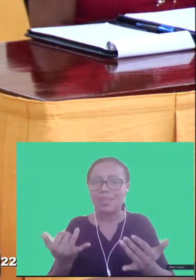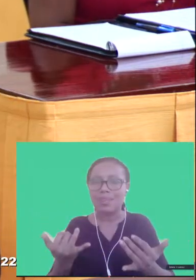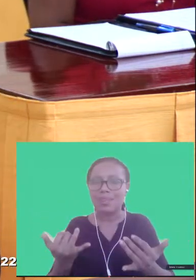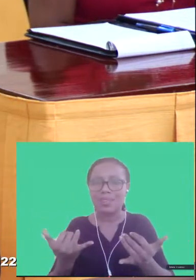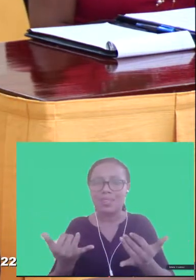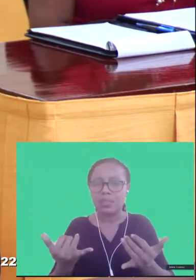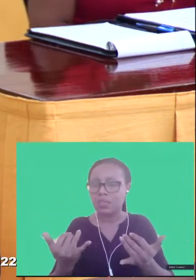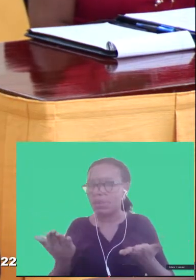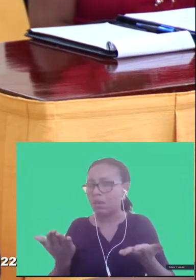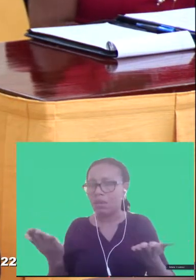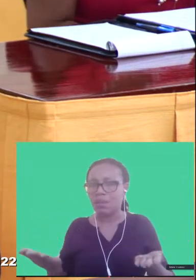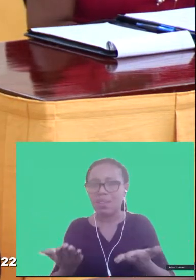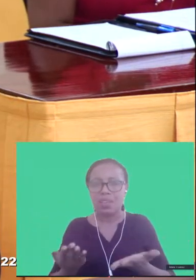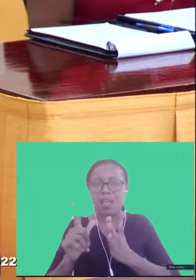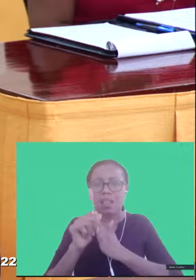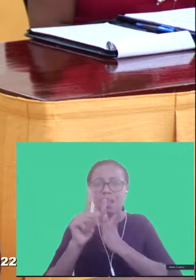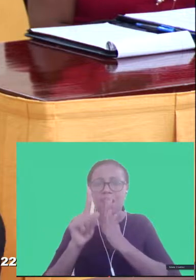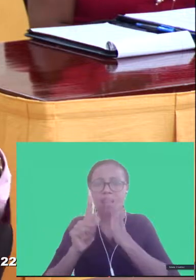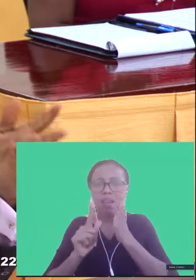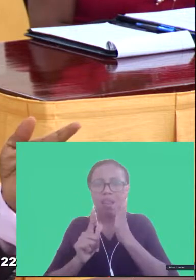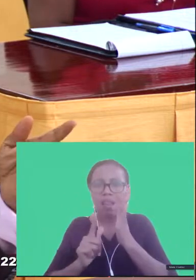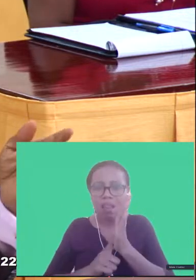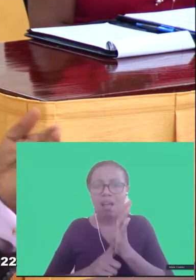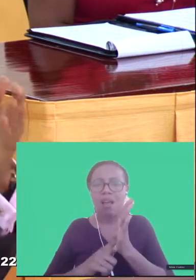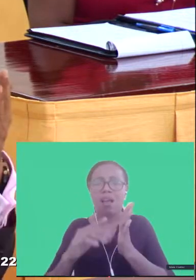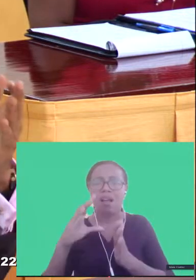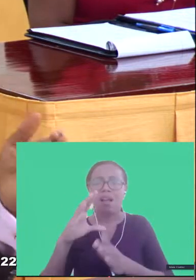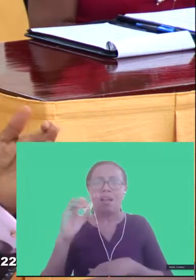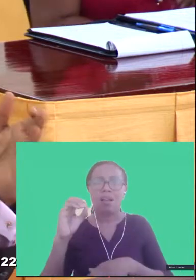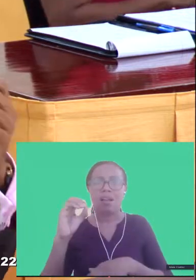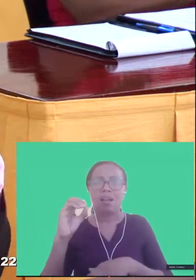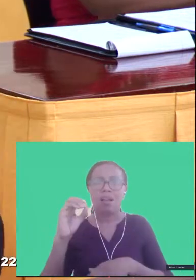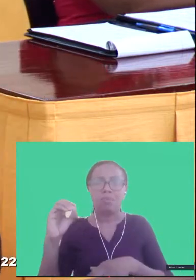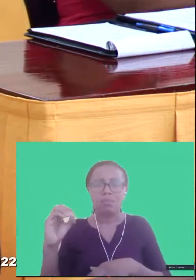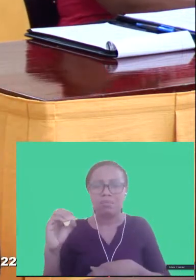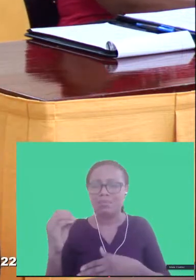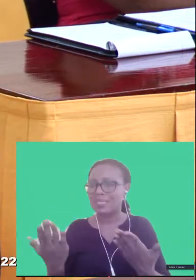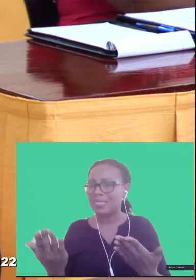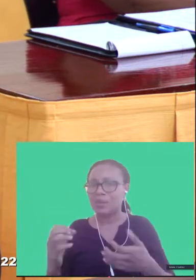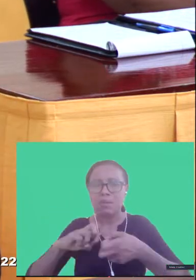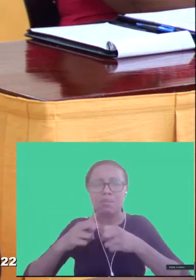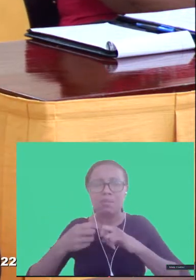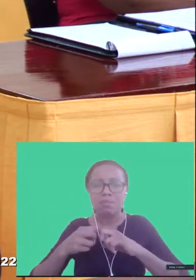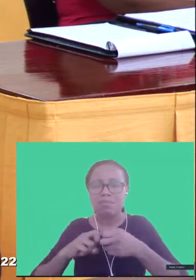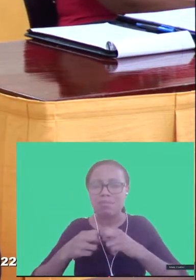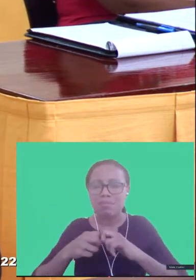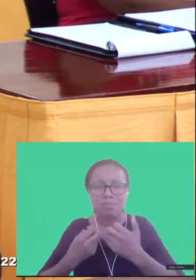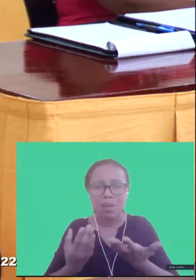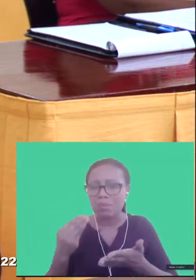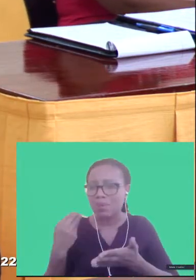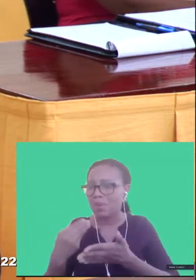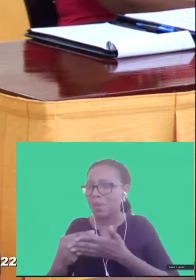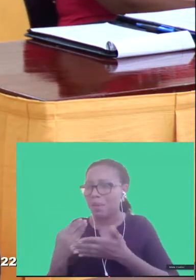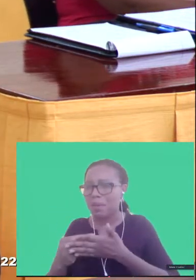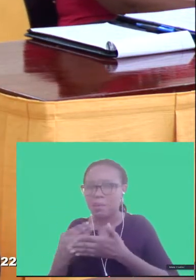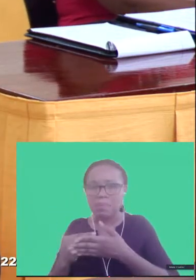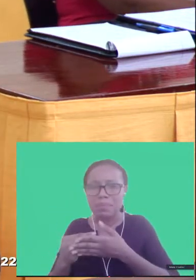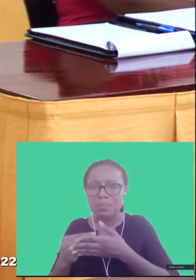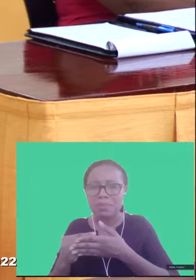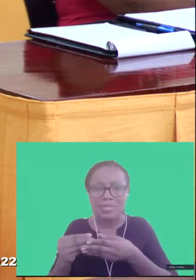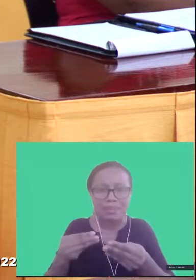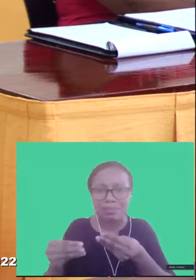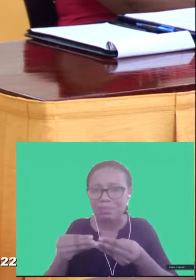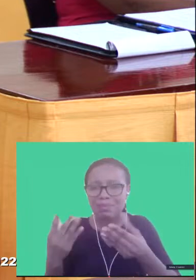If we know, ma'am, that in the accounting profession, there have been challenges of a similar type, then why do we believe, ma'am, that it